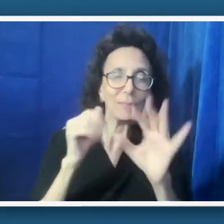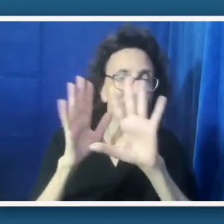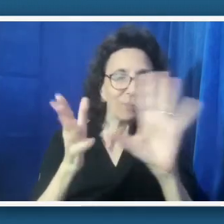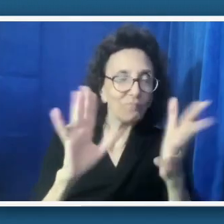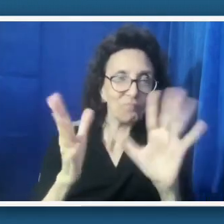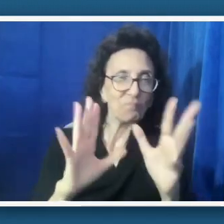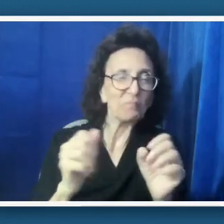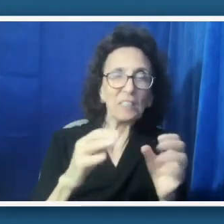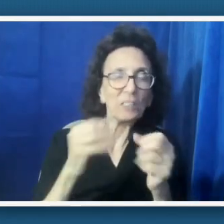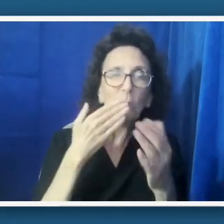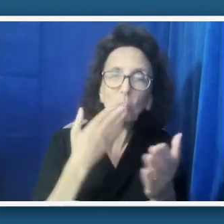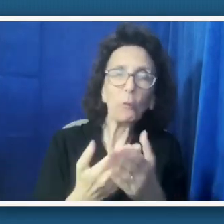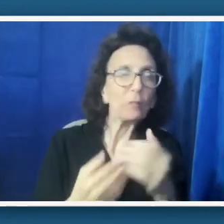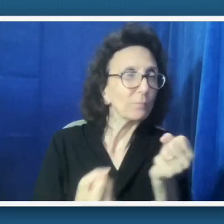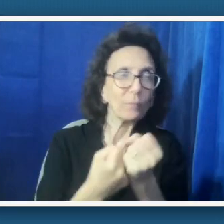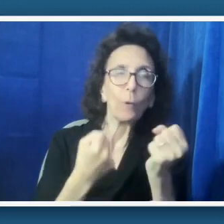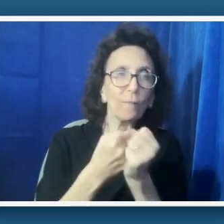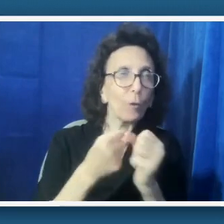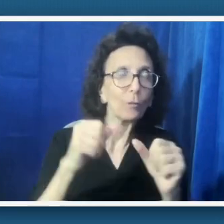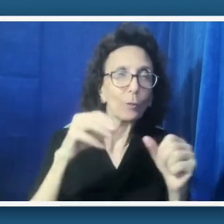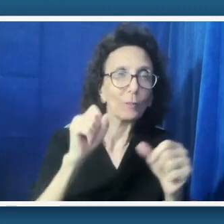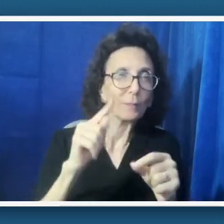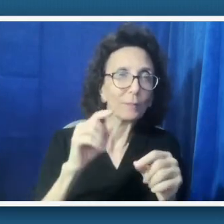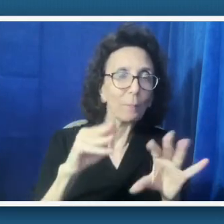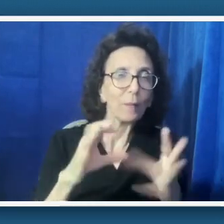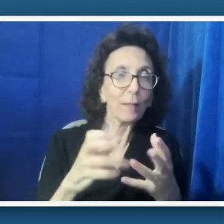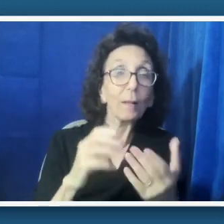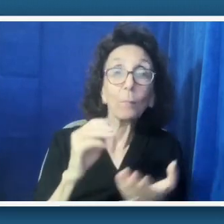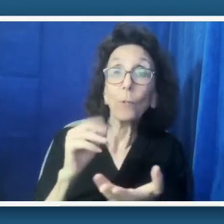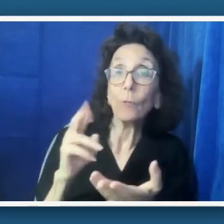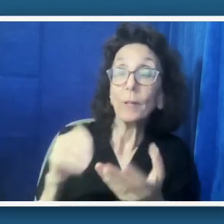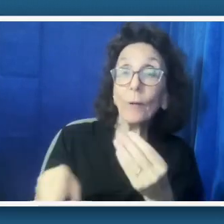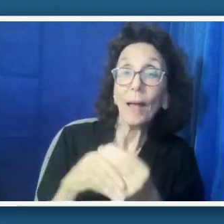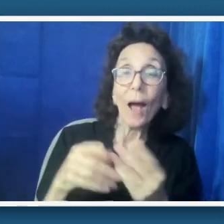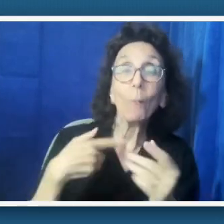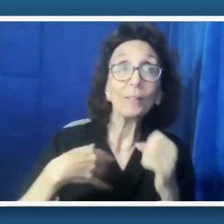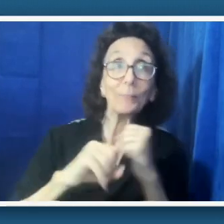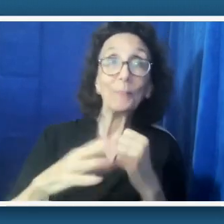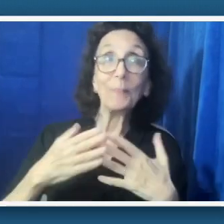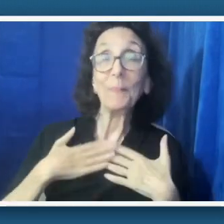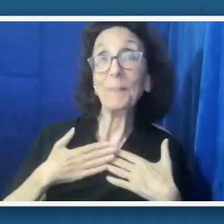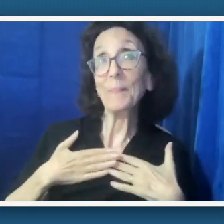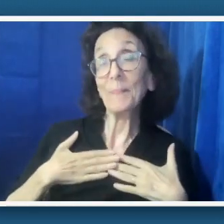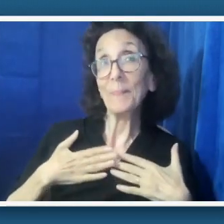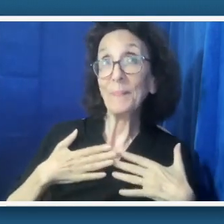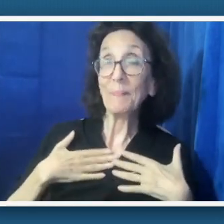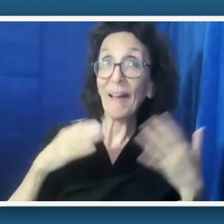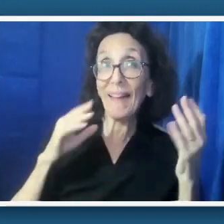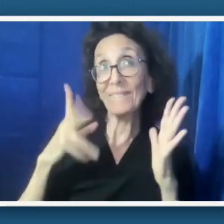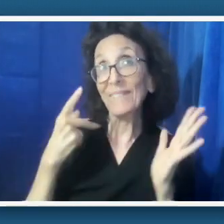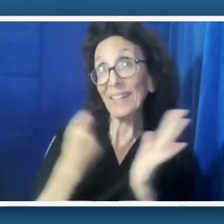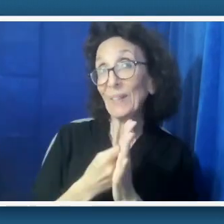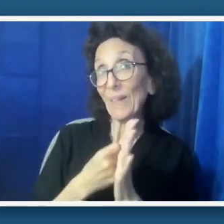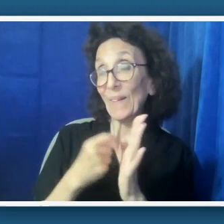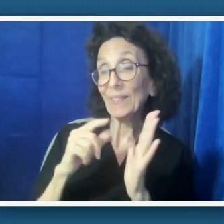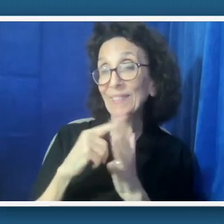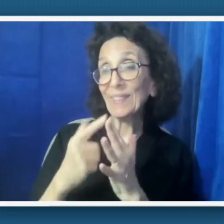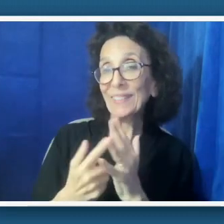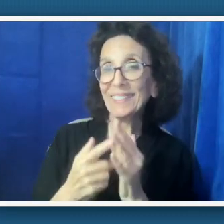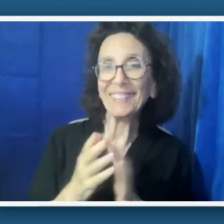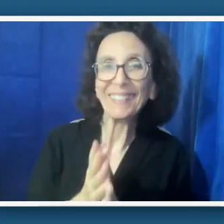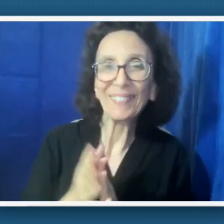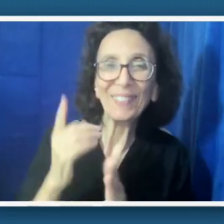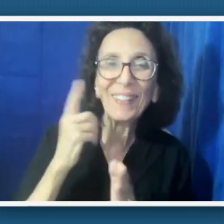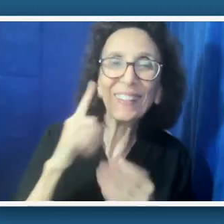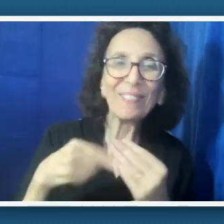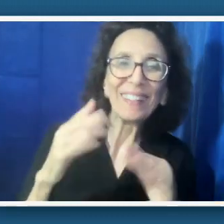do you have anything to add? Just a plug for my Stamp Stories video series, depending on the age of the children. I